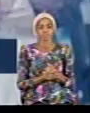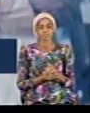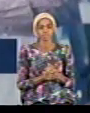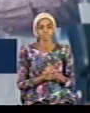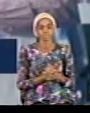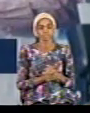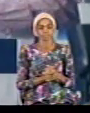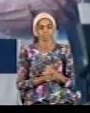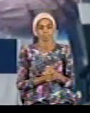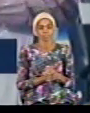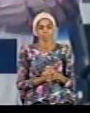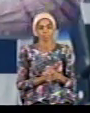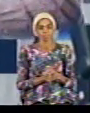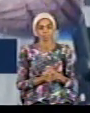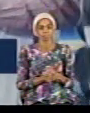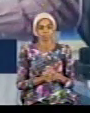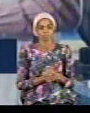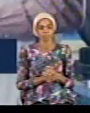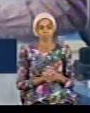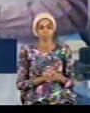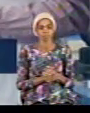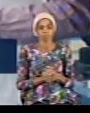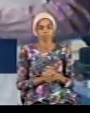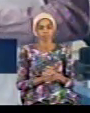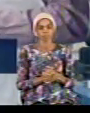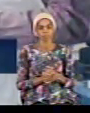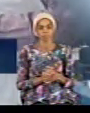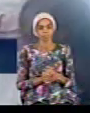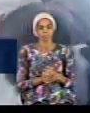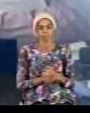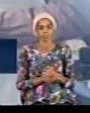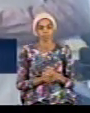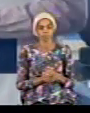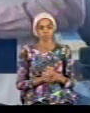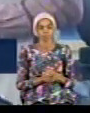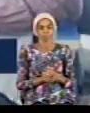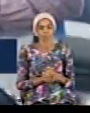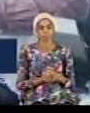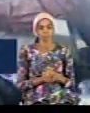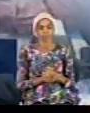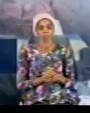cannot speak English, but the son will be able to tell us the testimony.